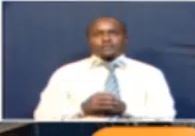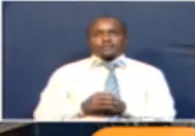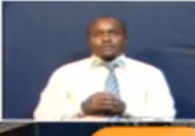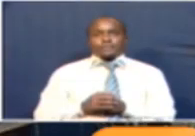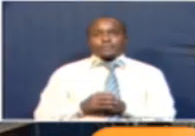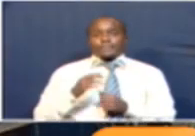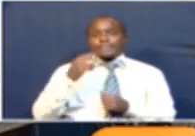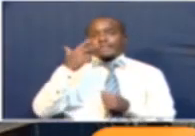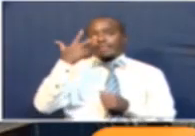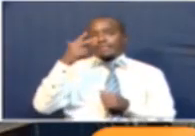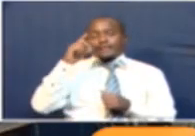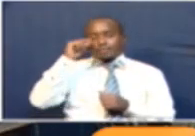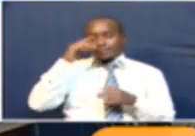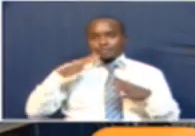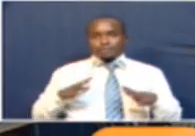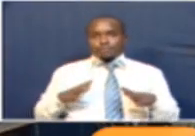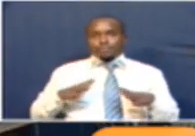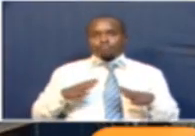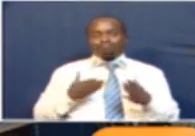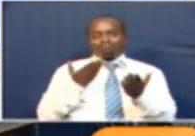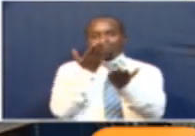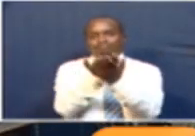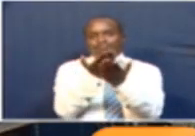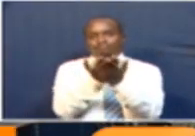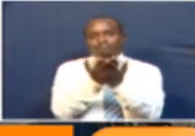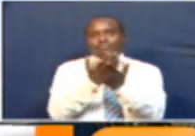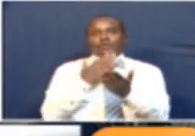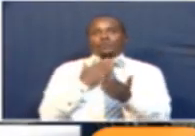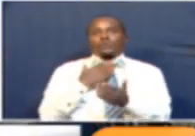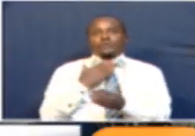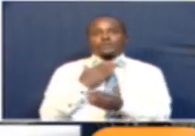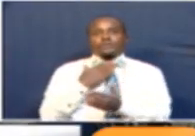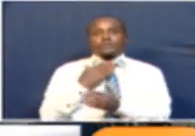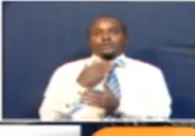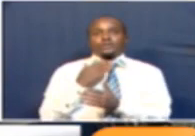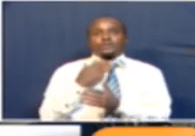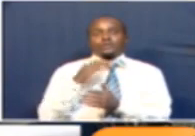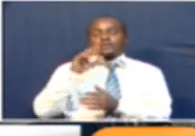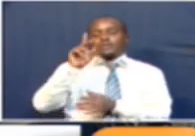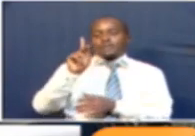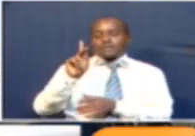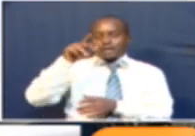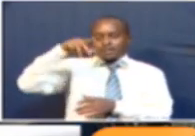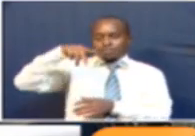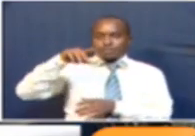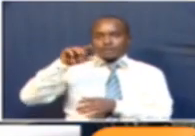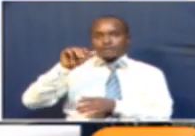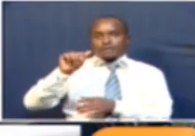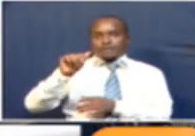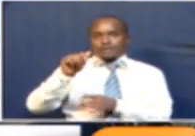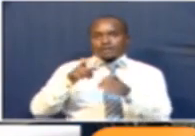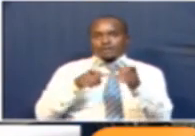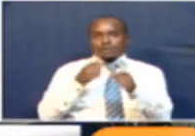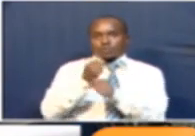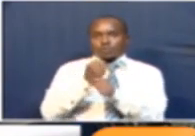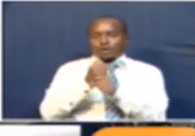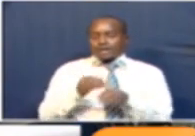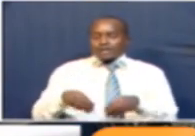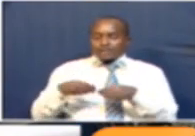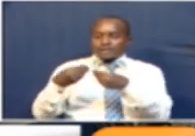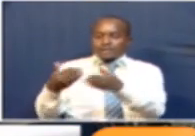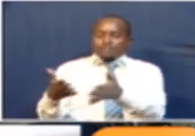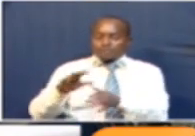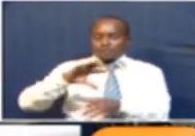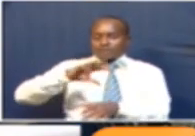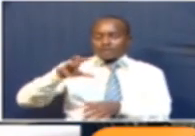Three Mombasa residents have filed a petition seeking to have the operations of the Kenya Ports Authority reverted to the county government of